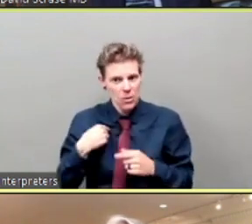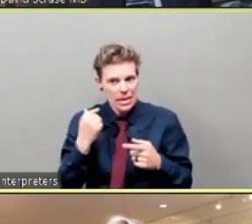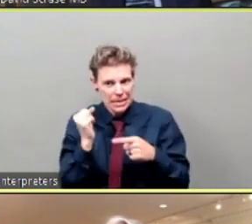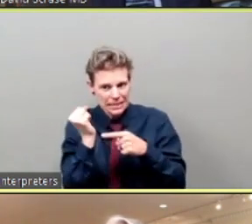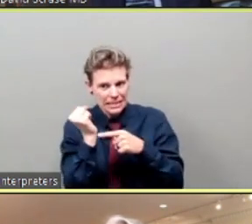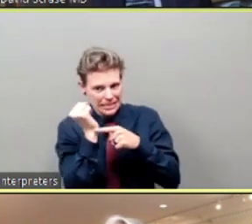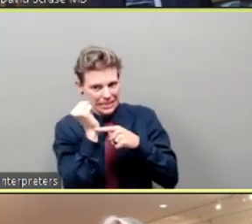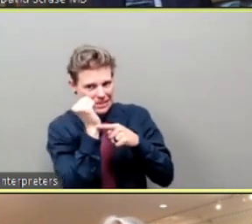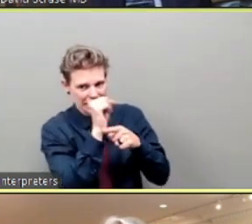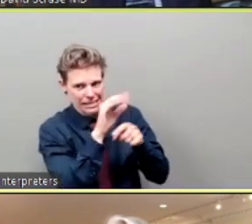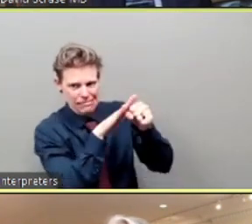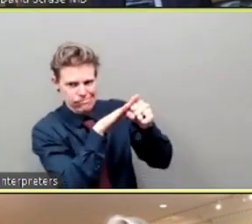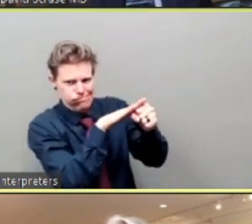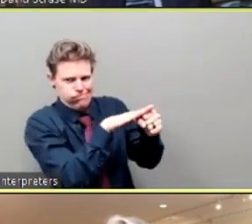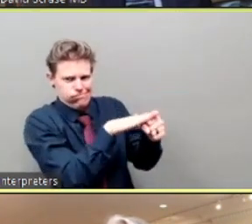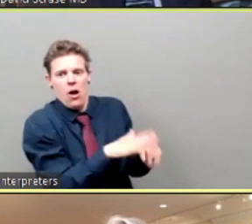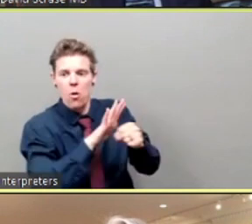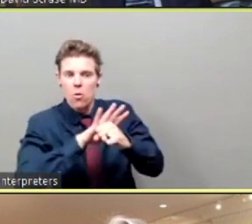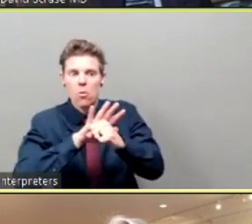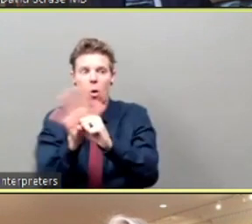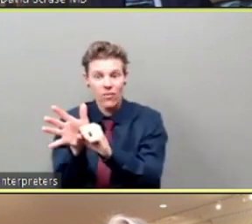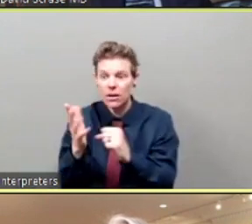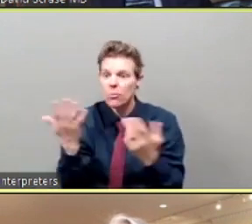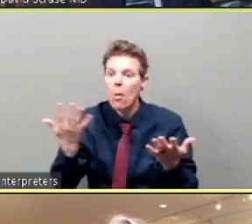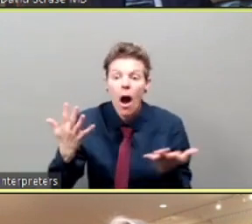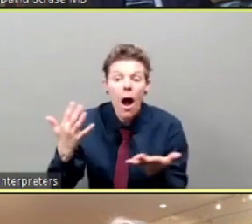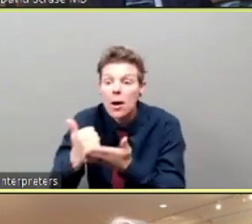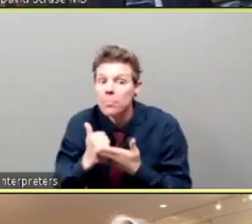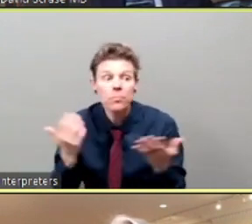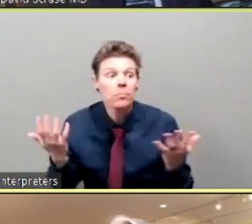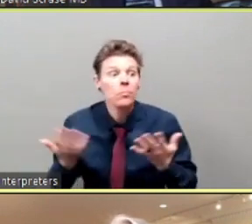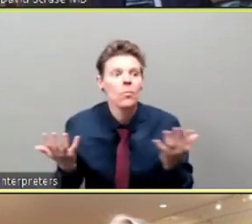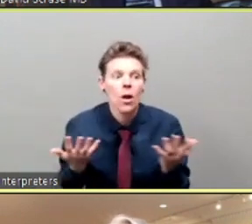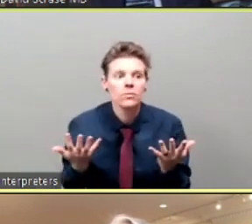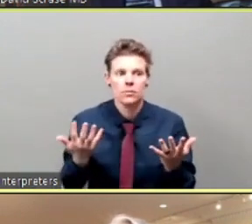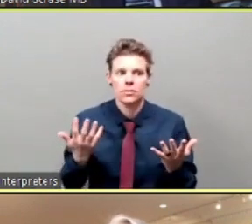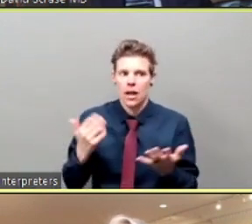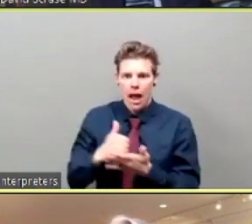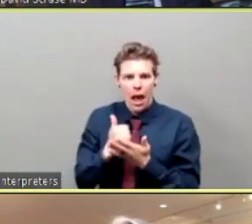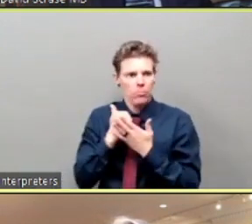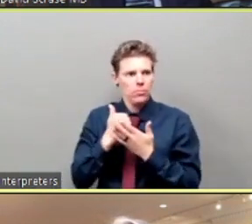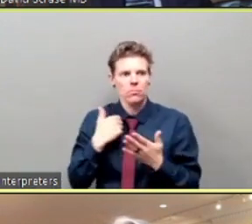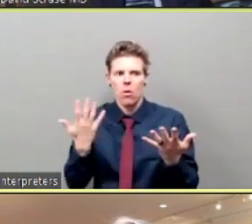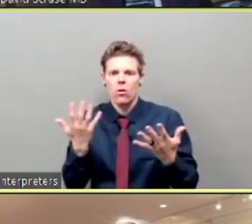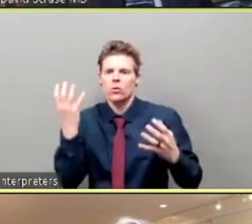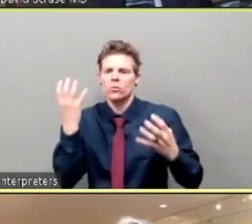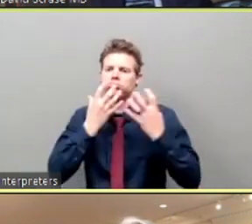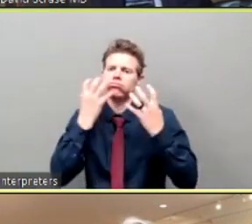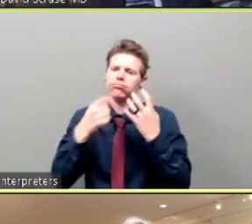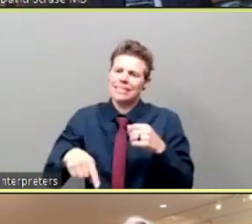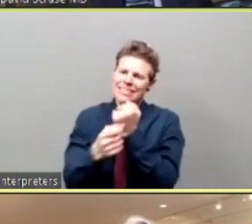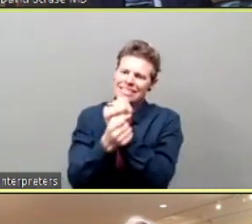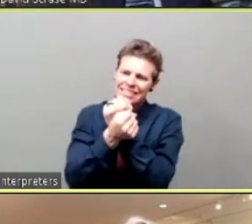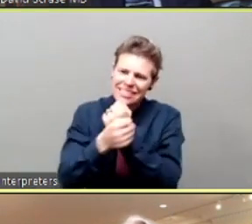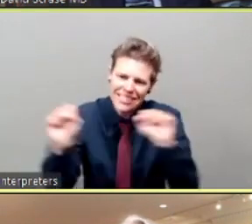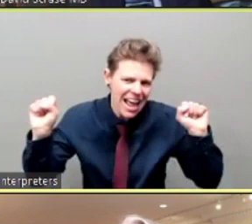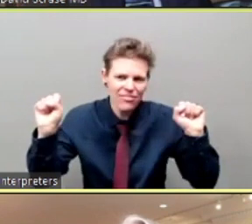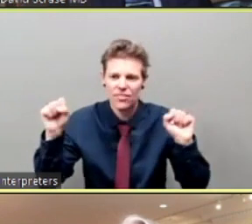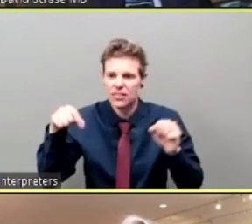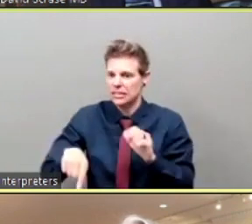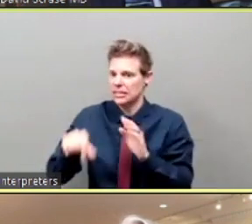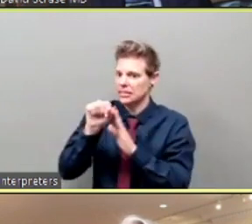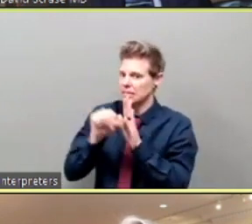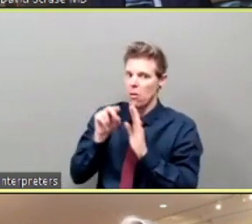us, not just turn the corner, but create the safest possible environment for New Mexicans.